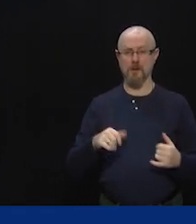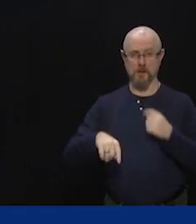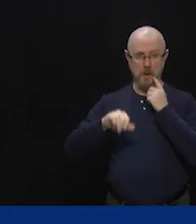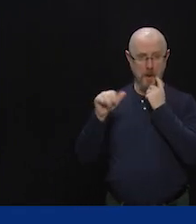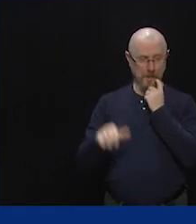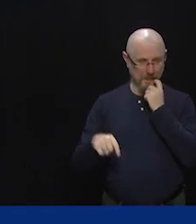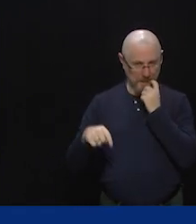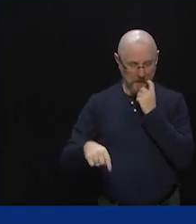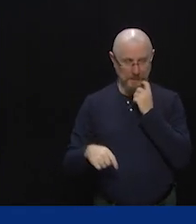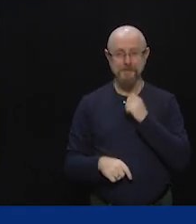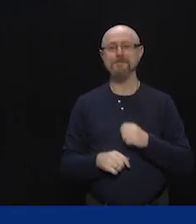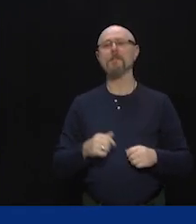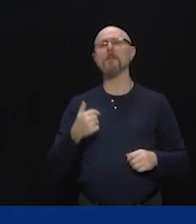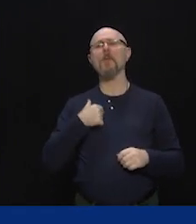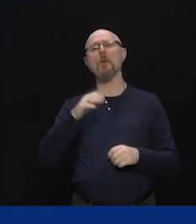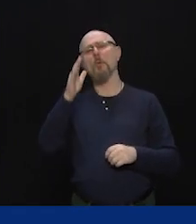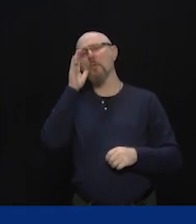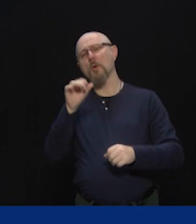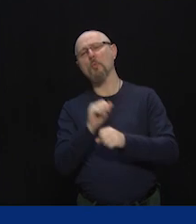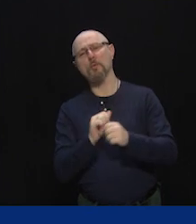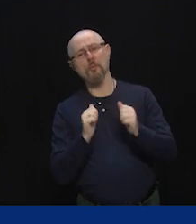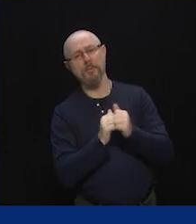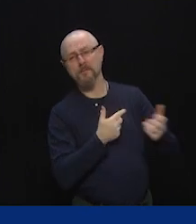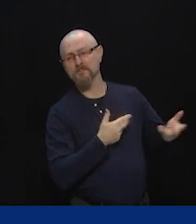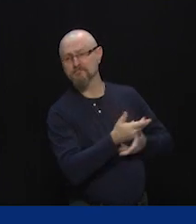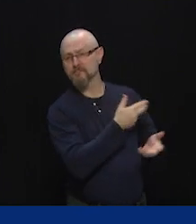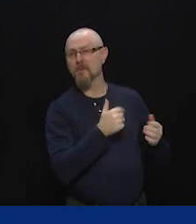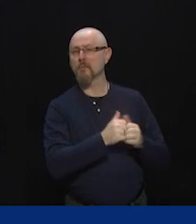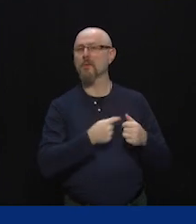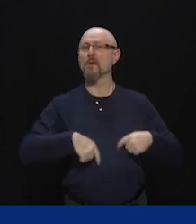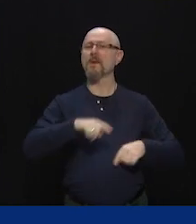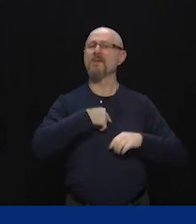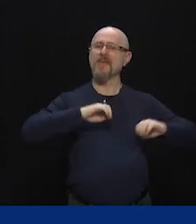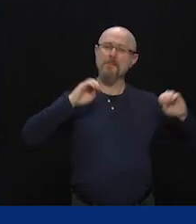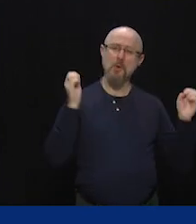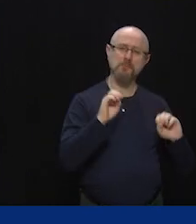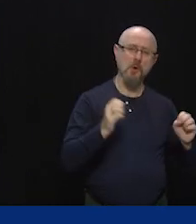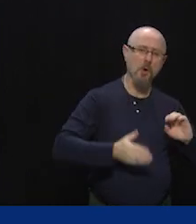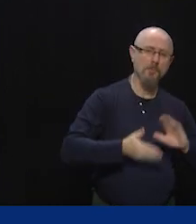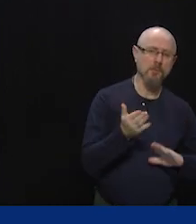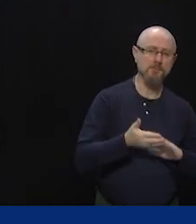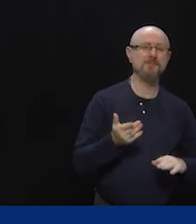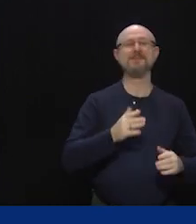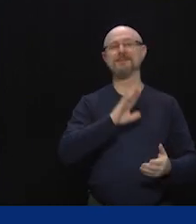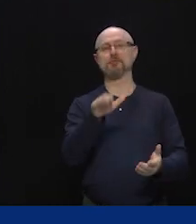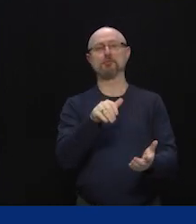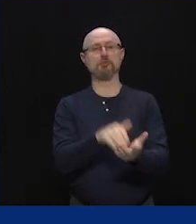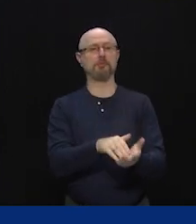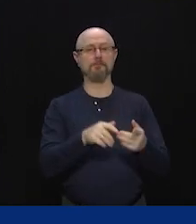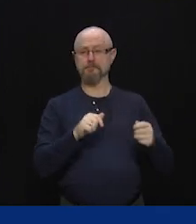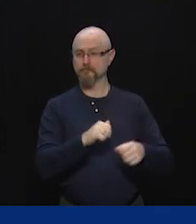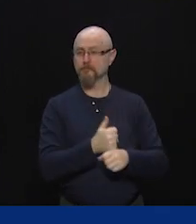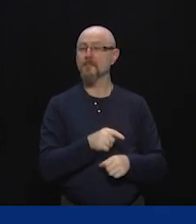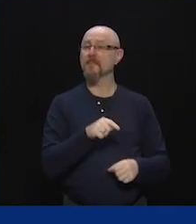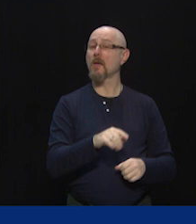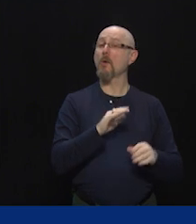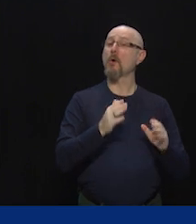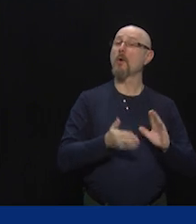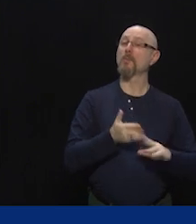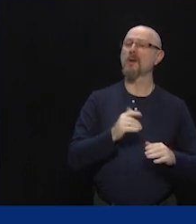be embedding as of 11 a.m. in our Emergency Operations Center. They are helping us